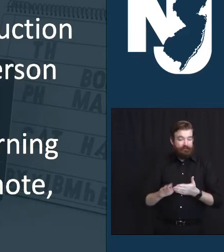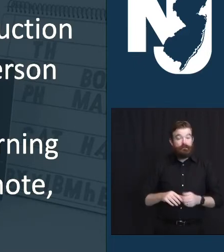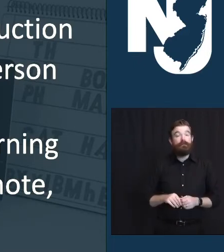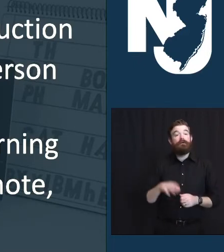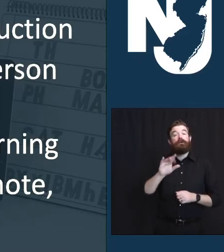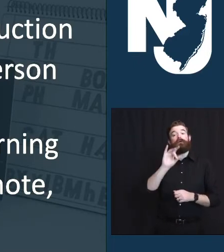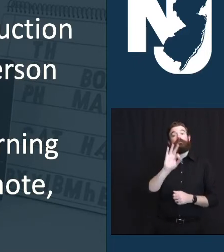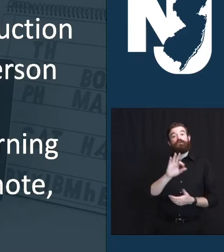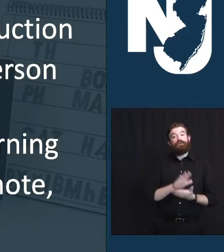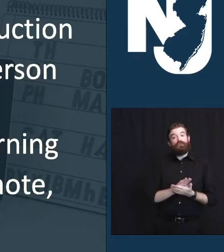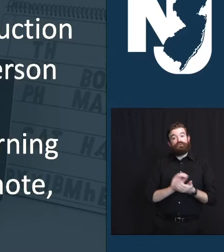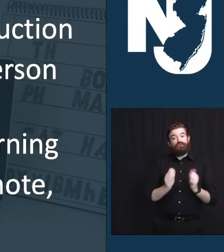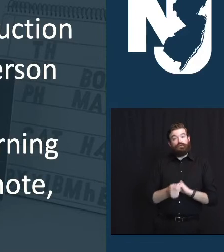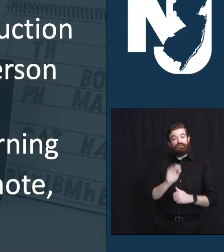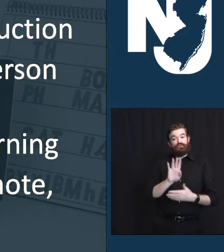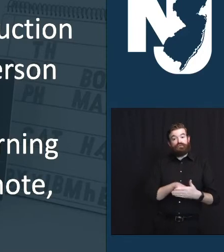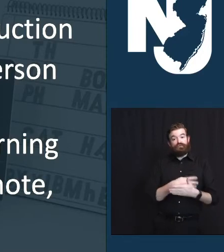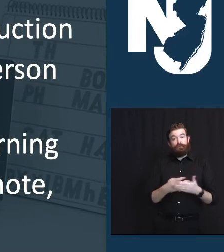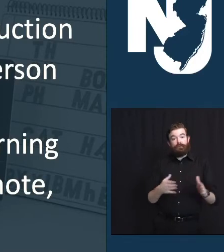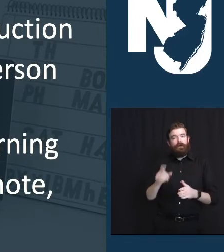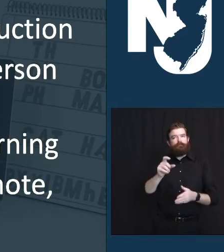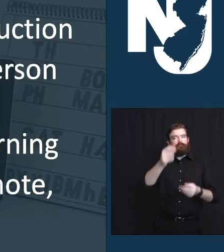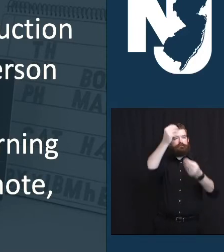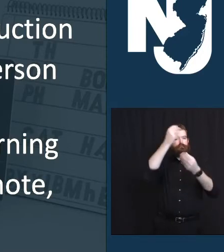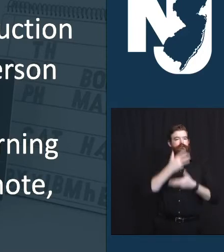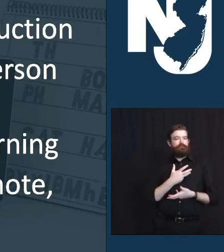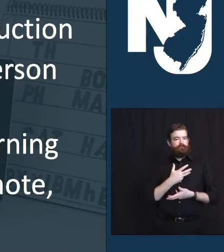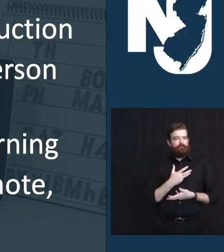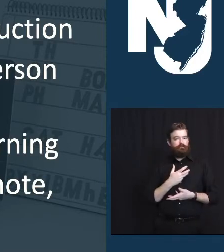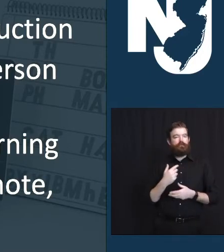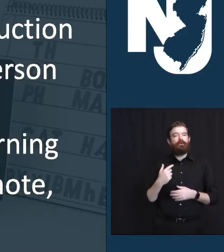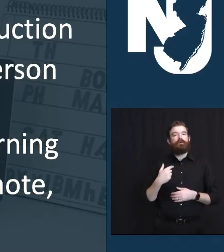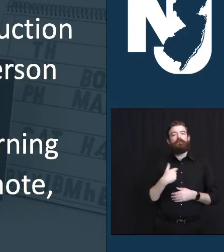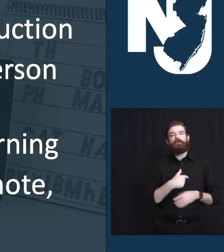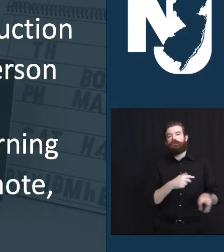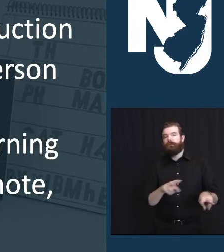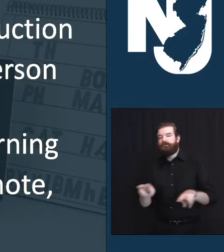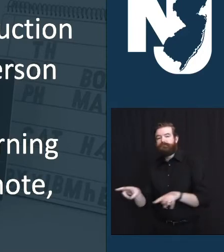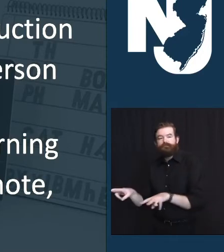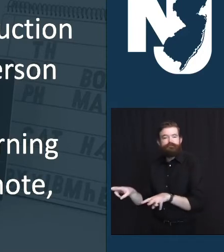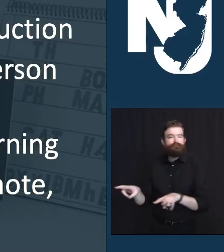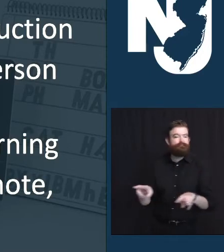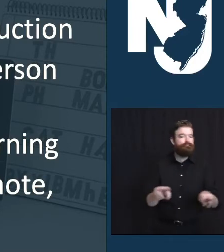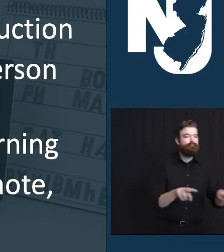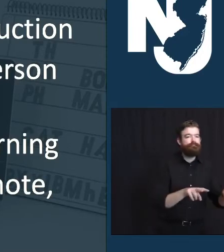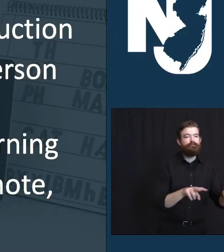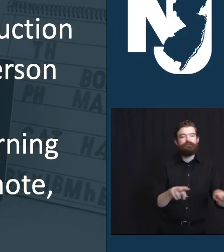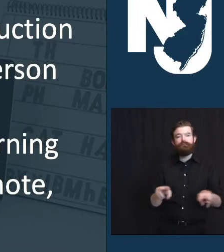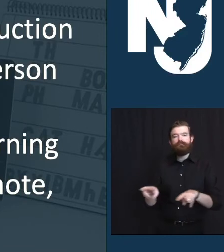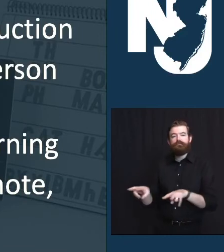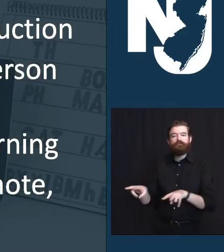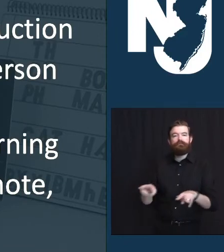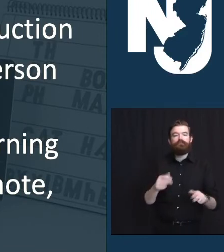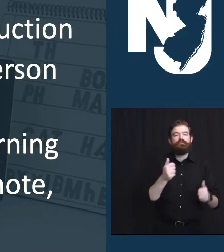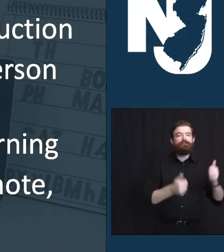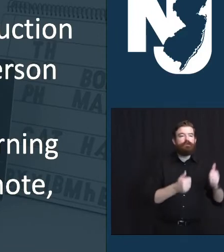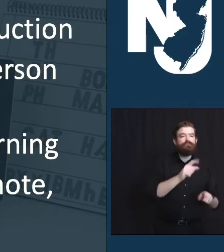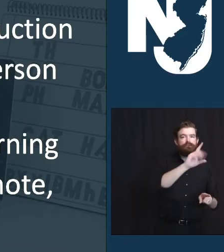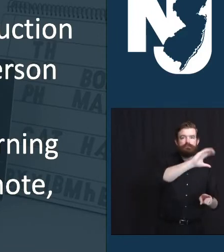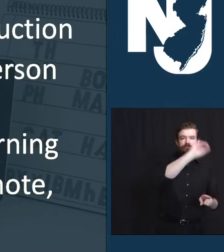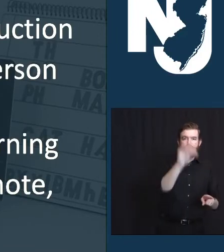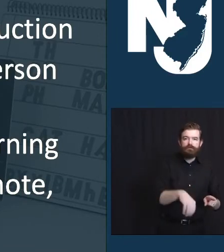us to track which schools may be returning to either hybrid or full in-person instruction after the holidays. And we continue to thank